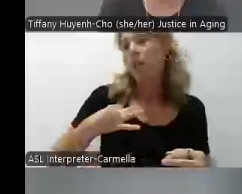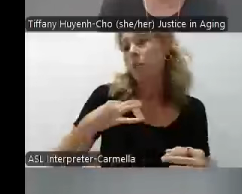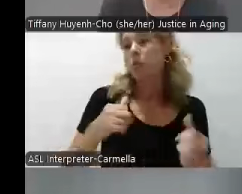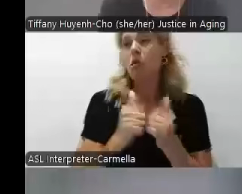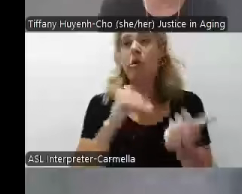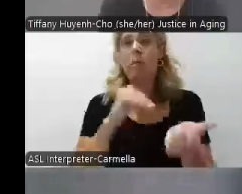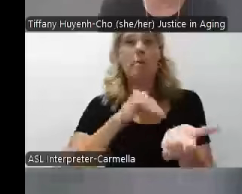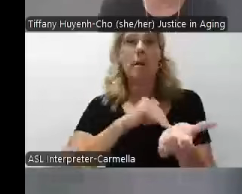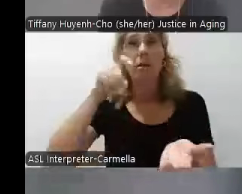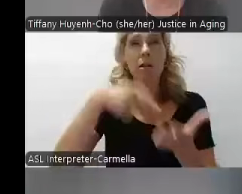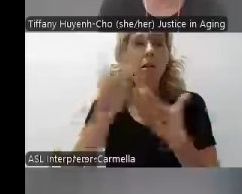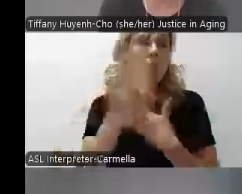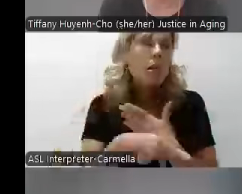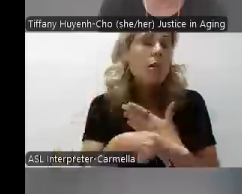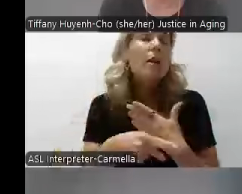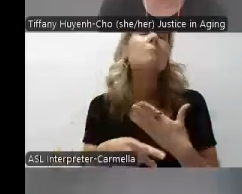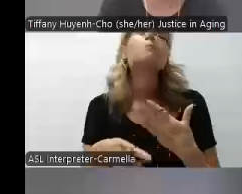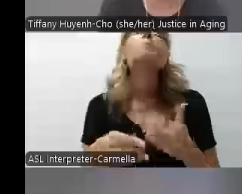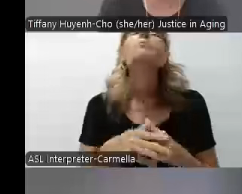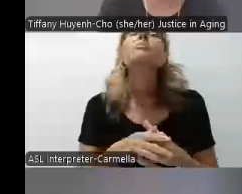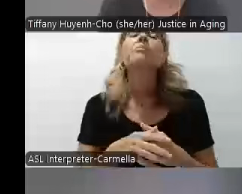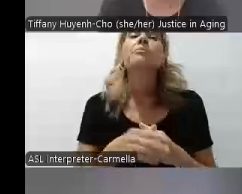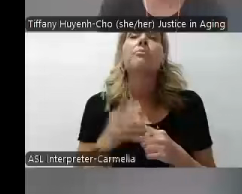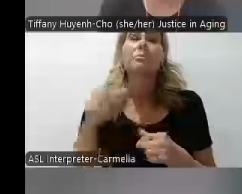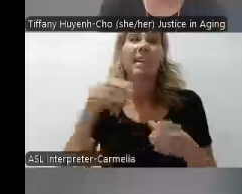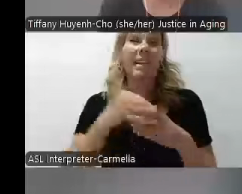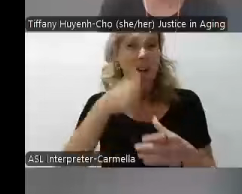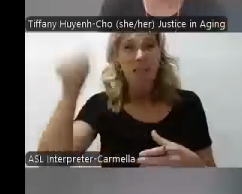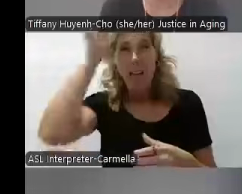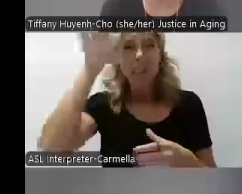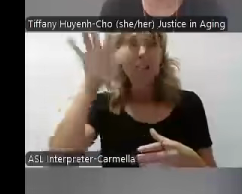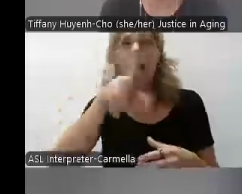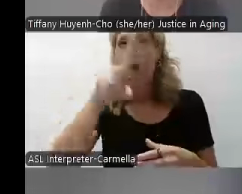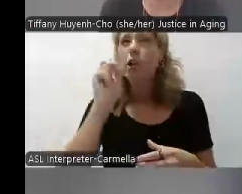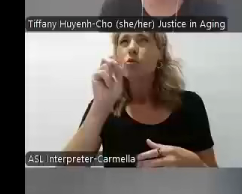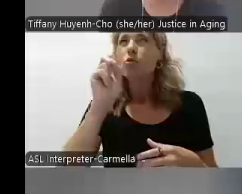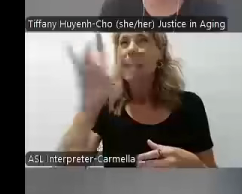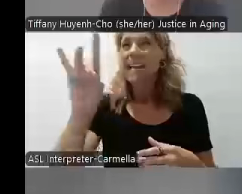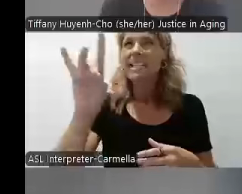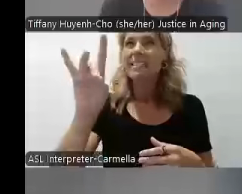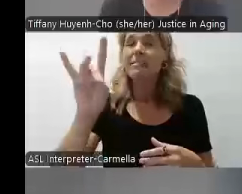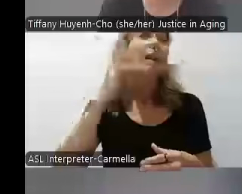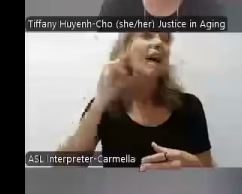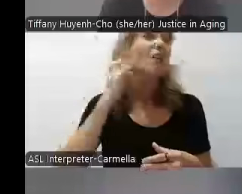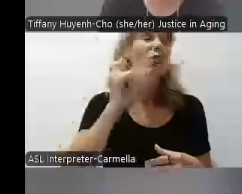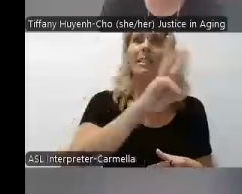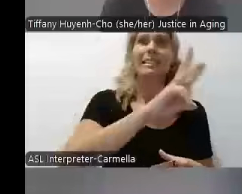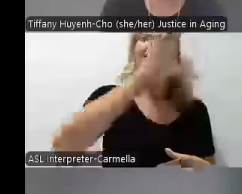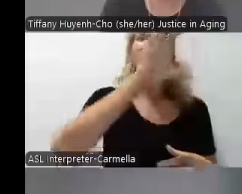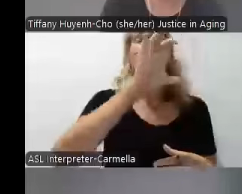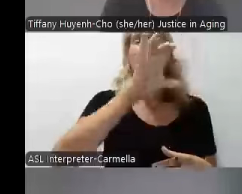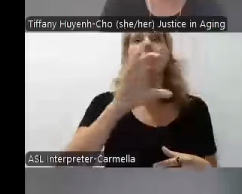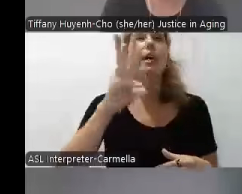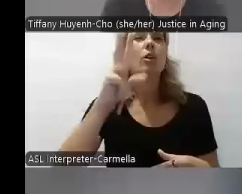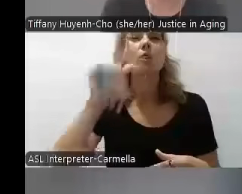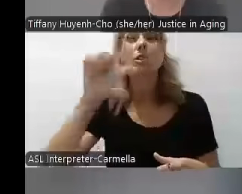needy program, in Alaska, it's 108, California is 600, and